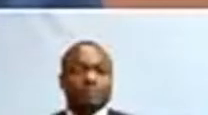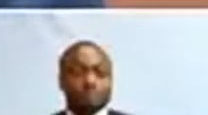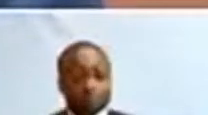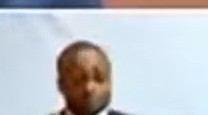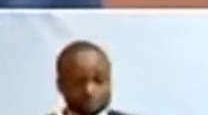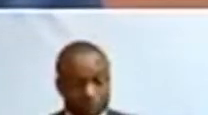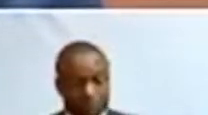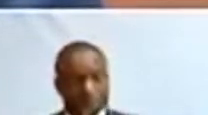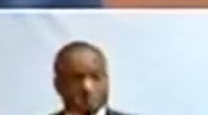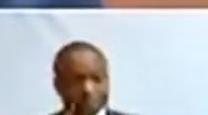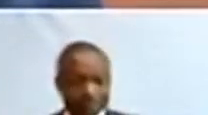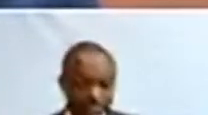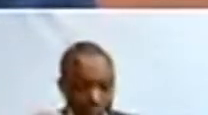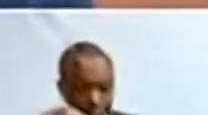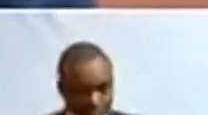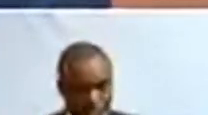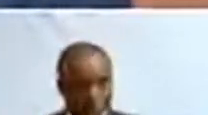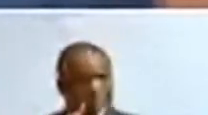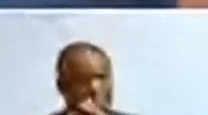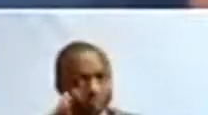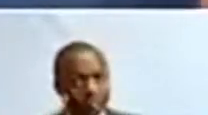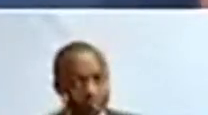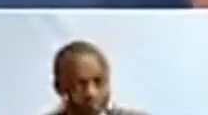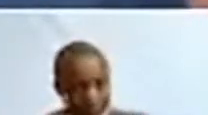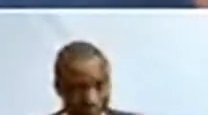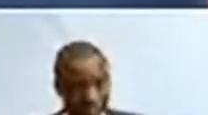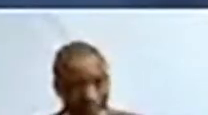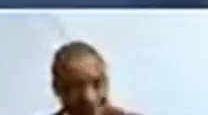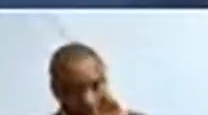Before you add, that is a very critical point.